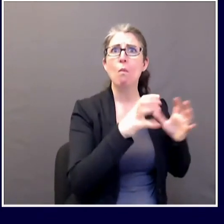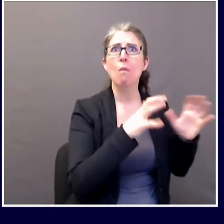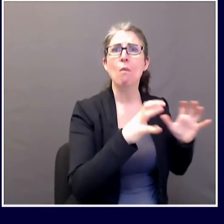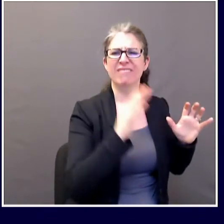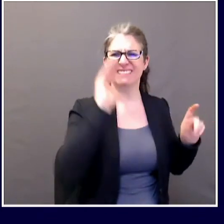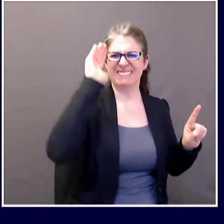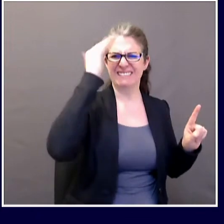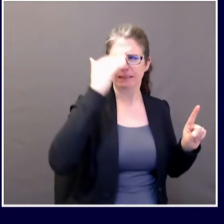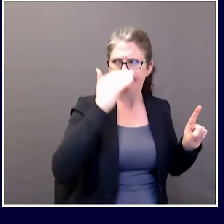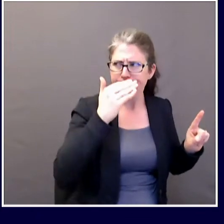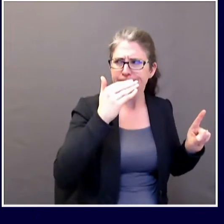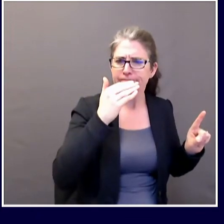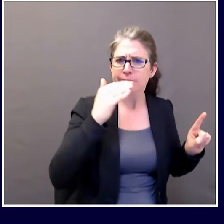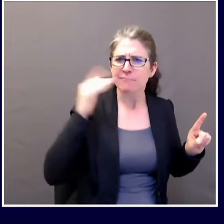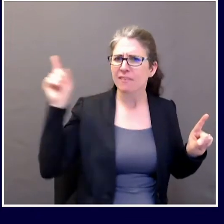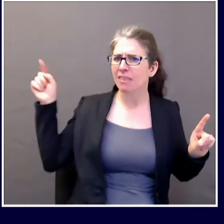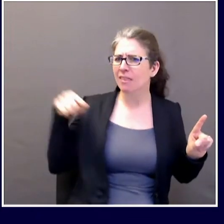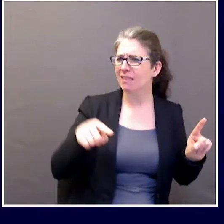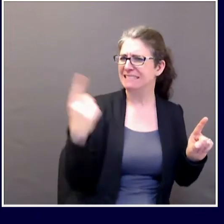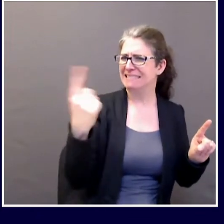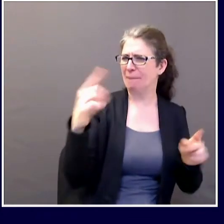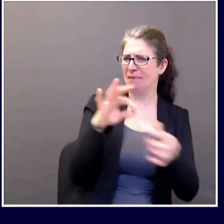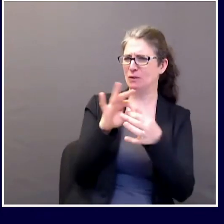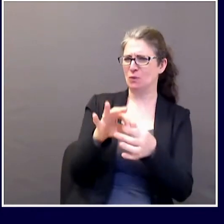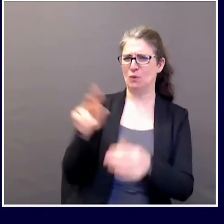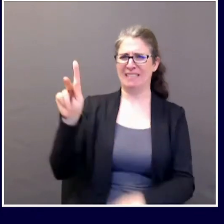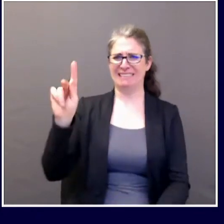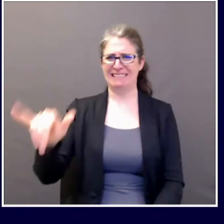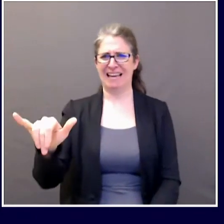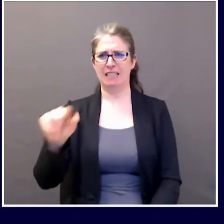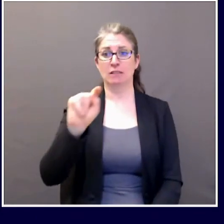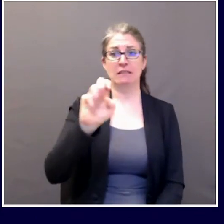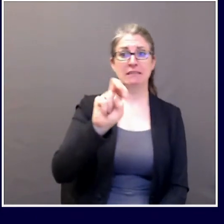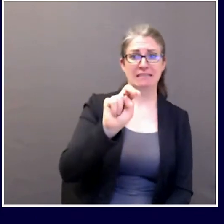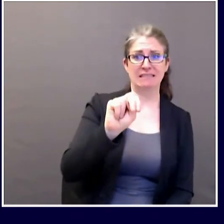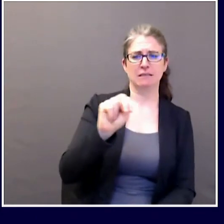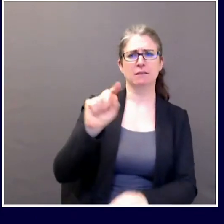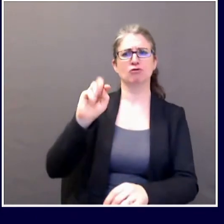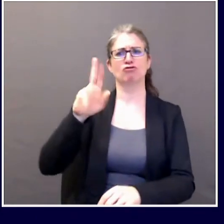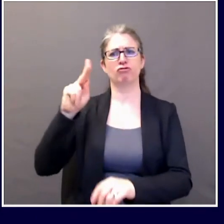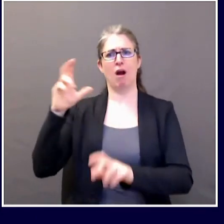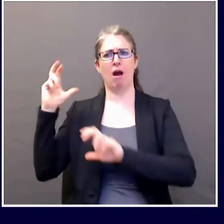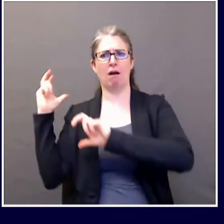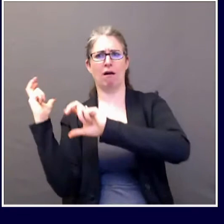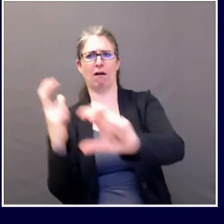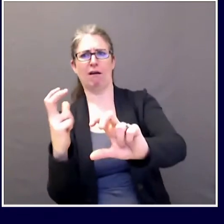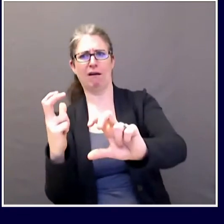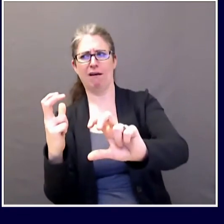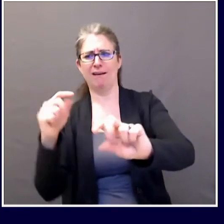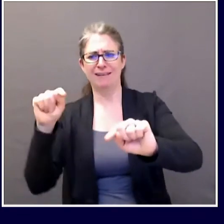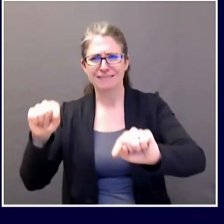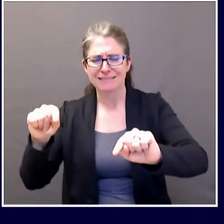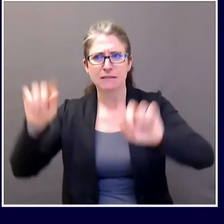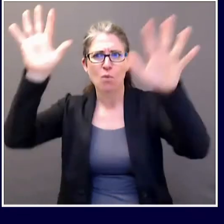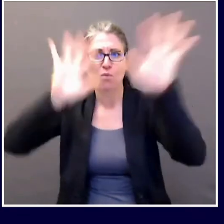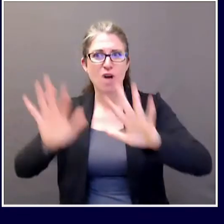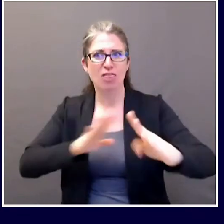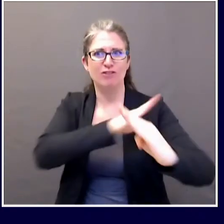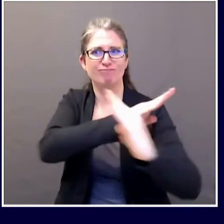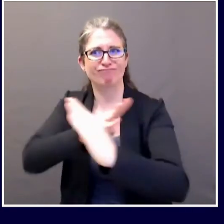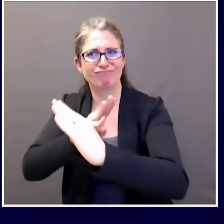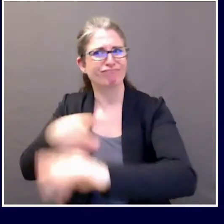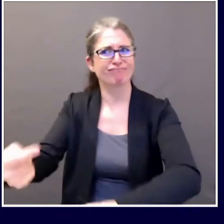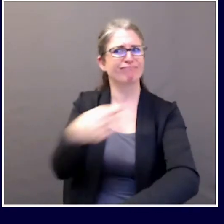that Friday's vaccination efforts would be necessarily affected, but without knowing the location, I can't